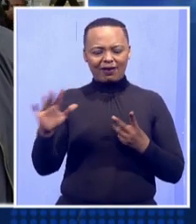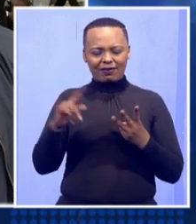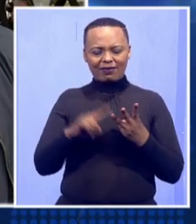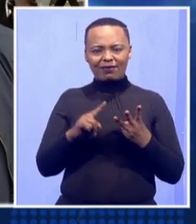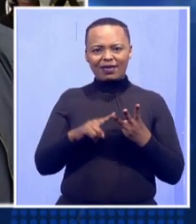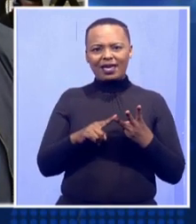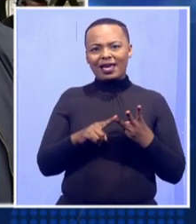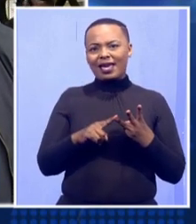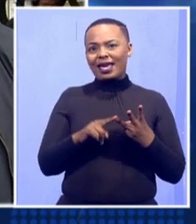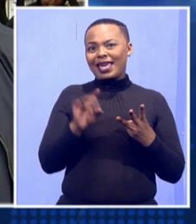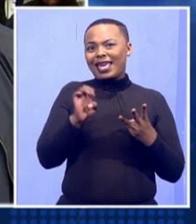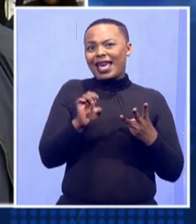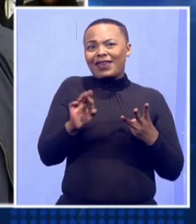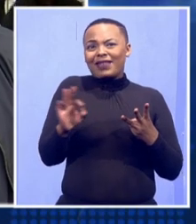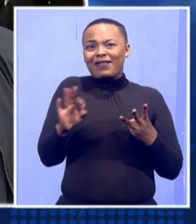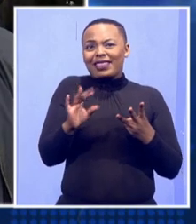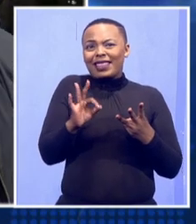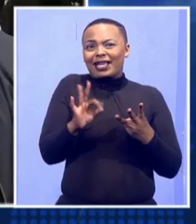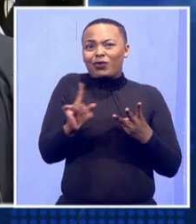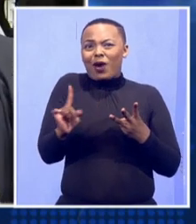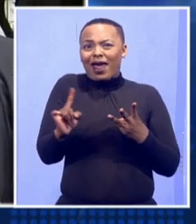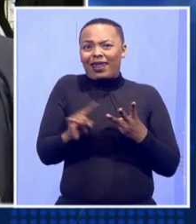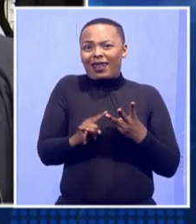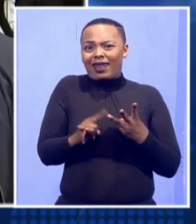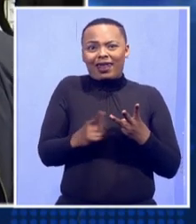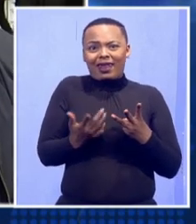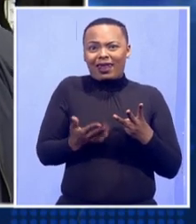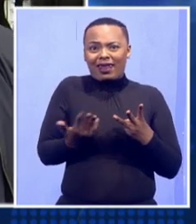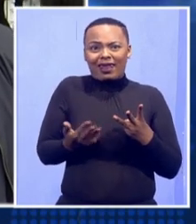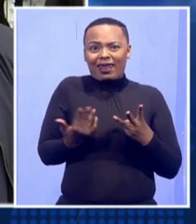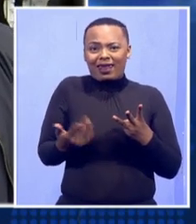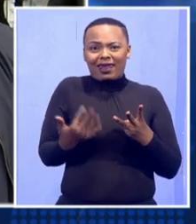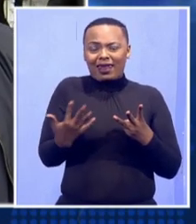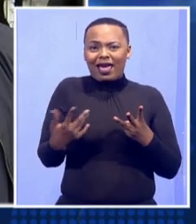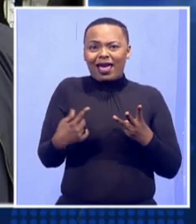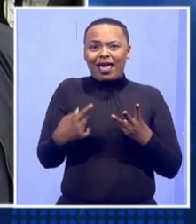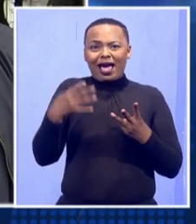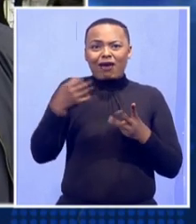only 31. It's going to be very difficult for them to push decisions through.